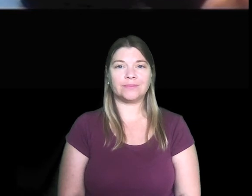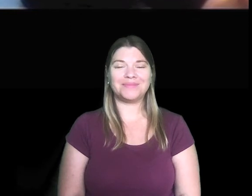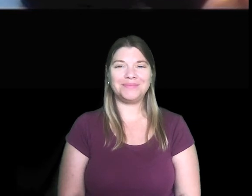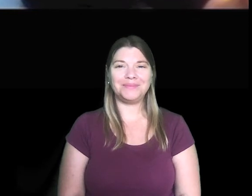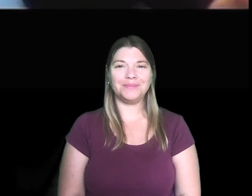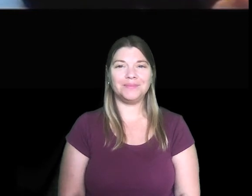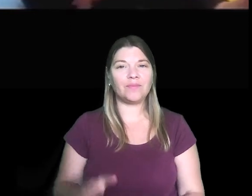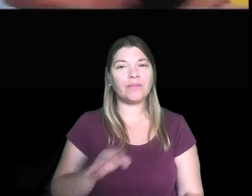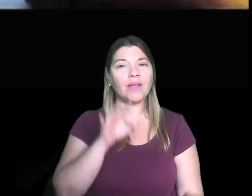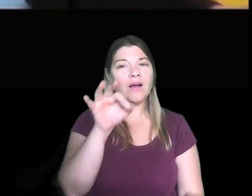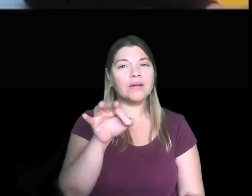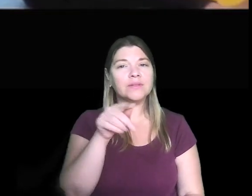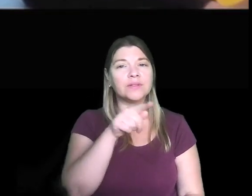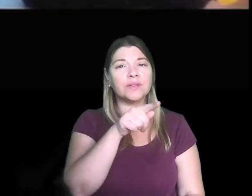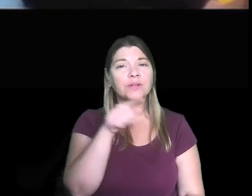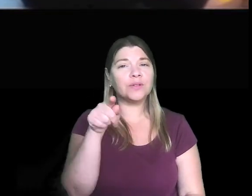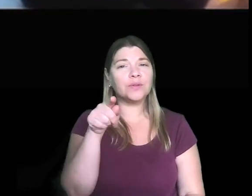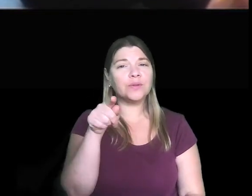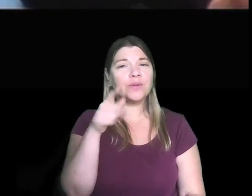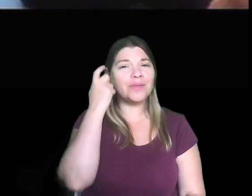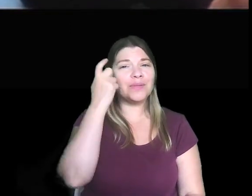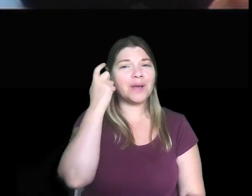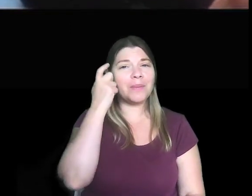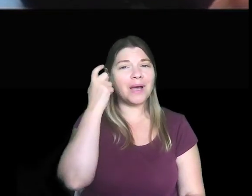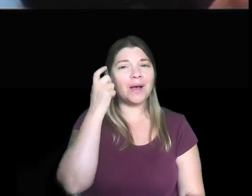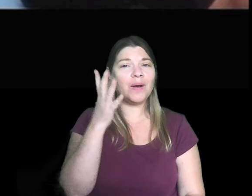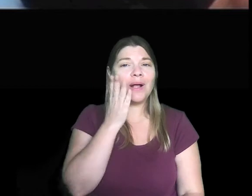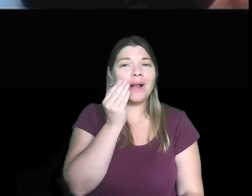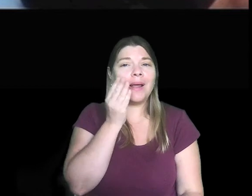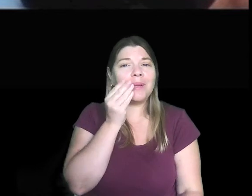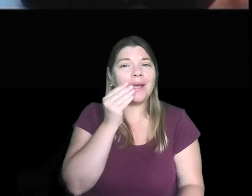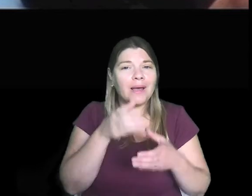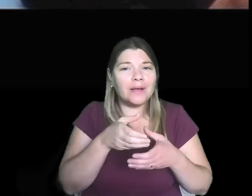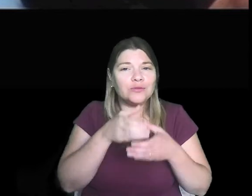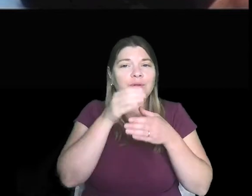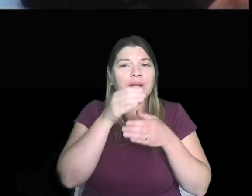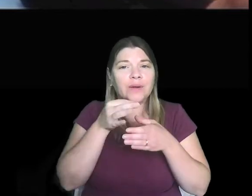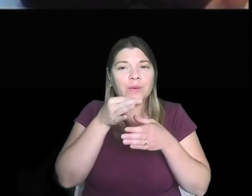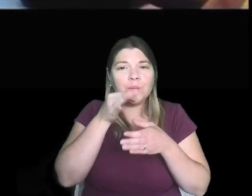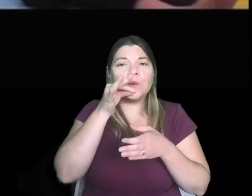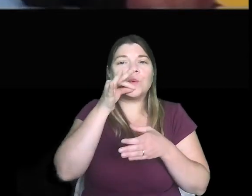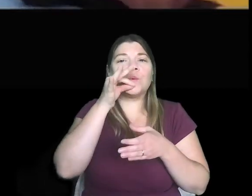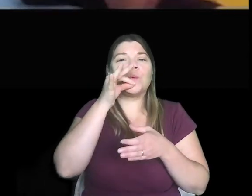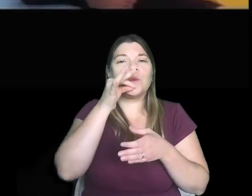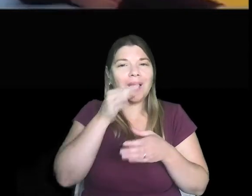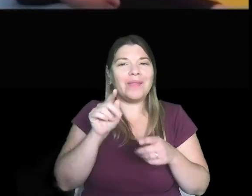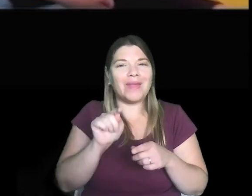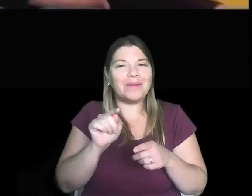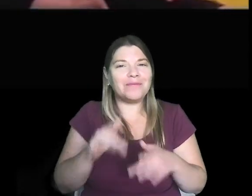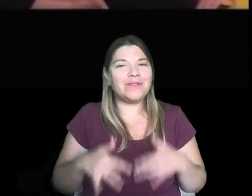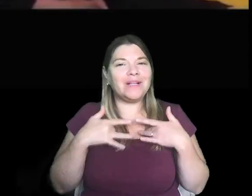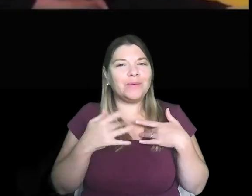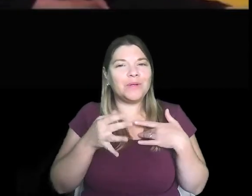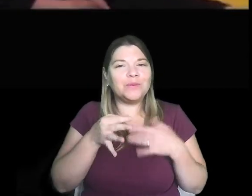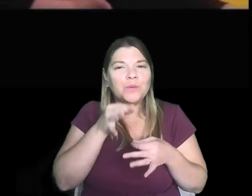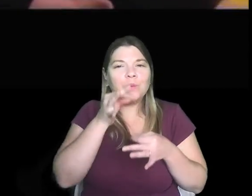Can you take the sensation of lemonade and sprinkle this around different parts of your bodies? Alice has taken the